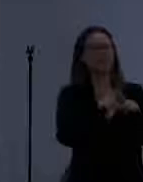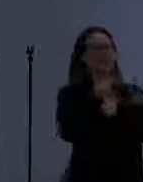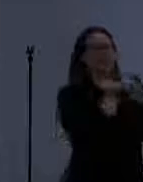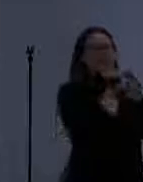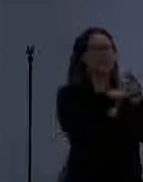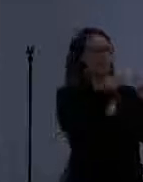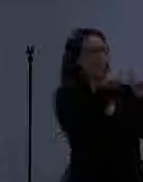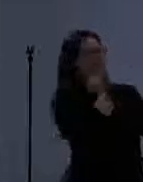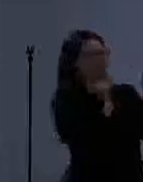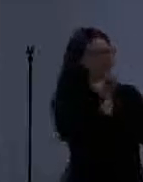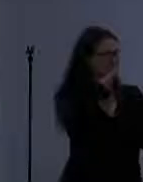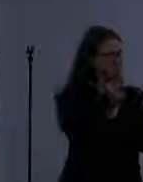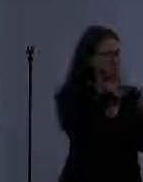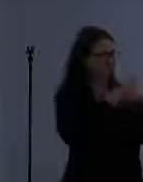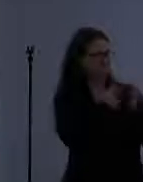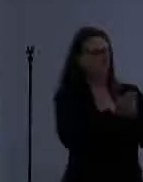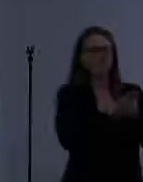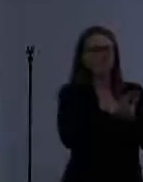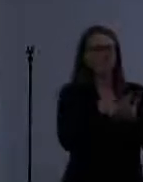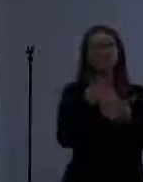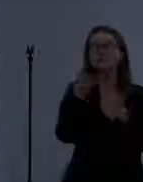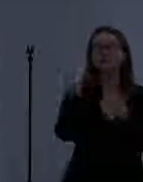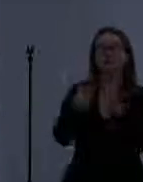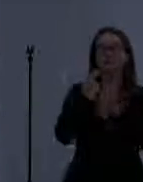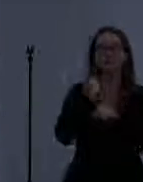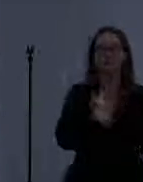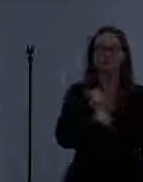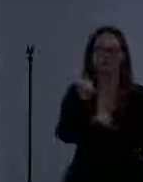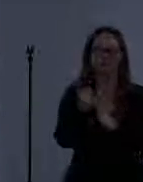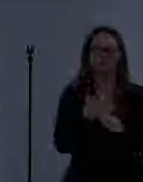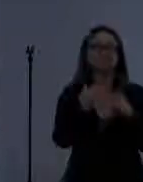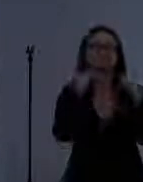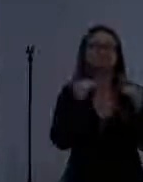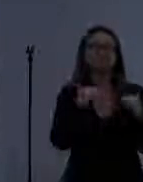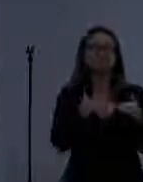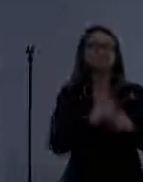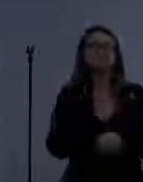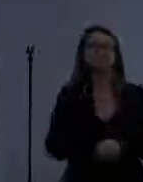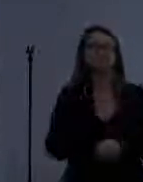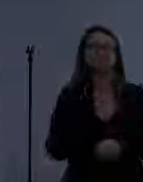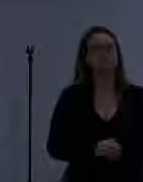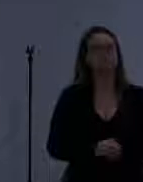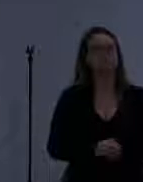Yeah, thank you for that. Another one, provider supports,